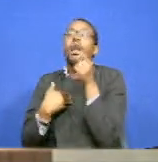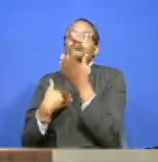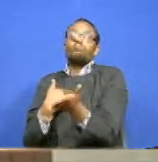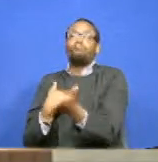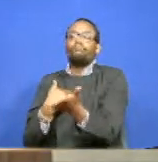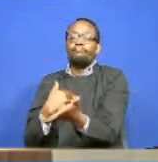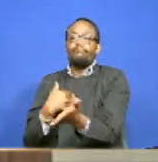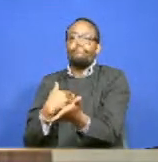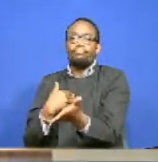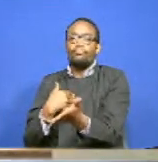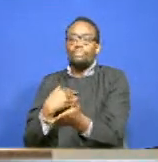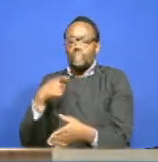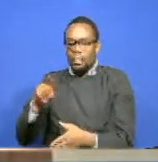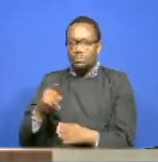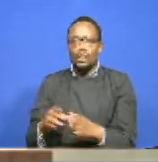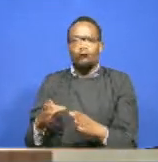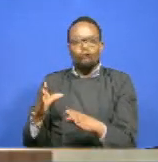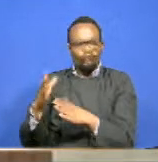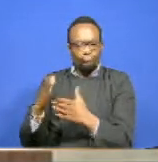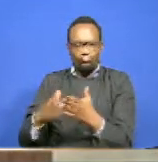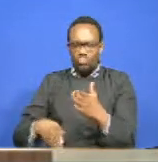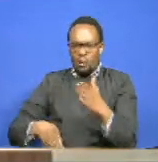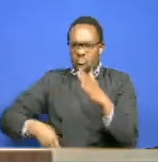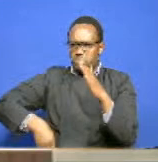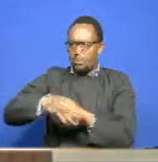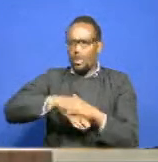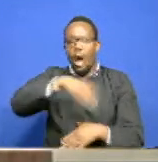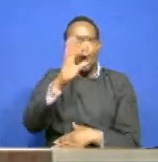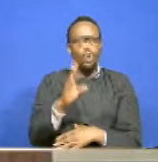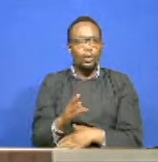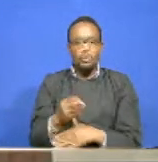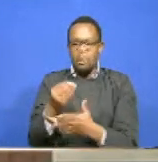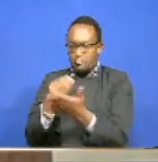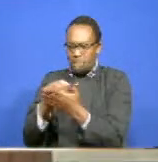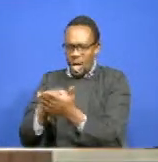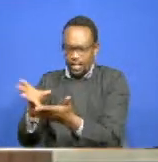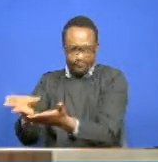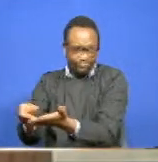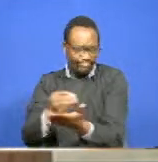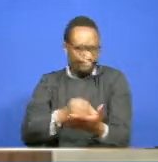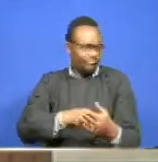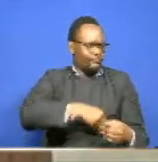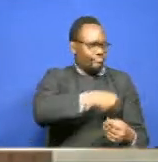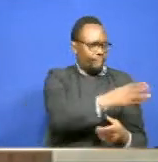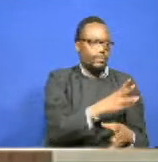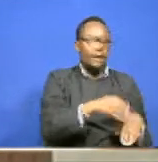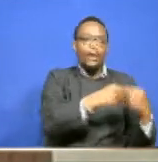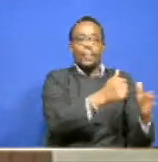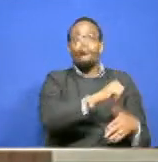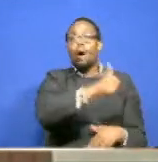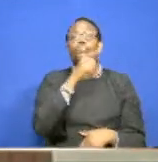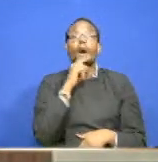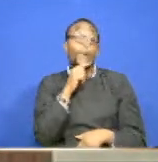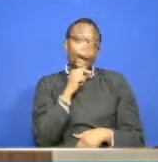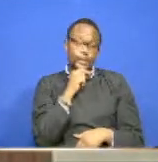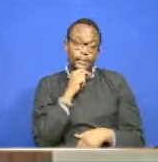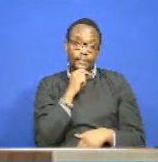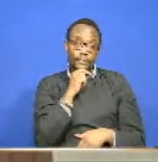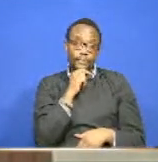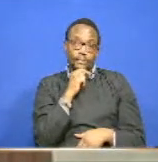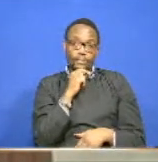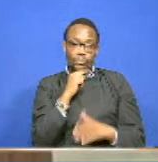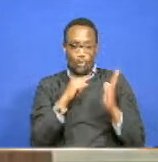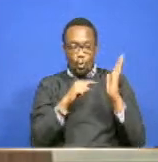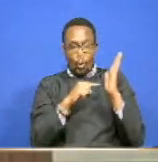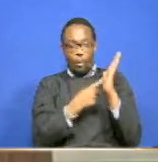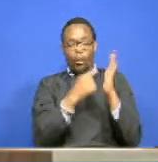He was snatched, the one, and given to the one who had used those talents. The last point I'm